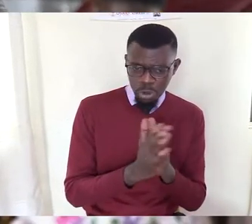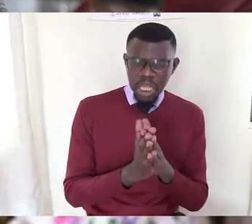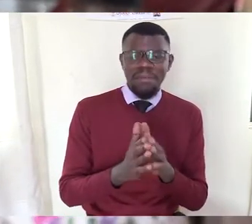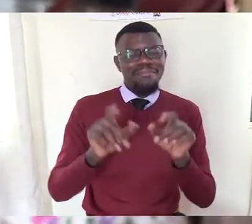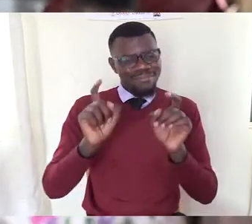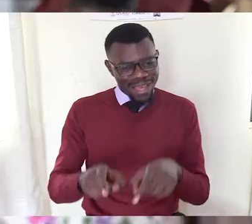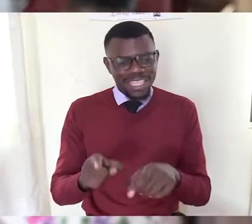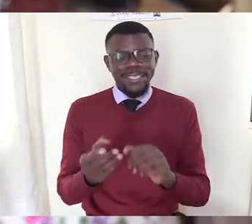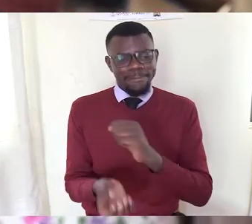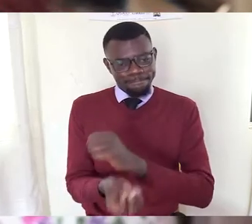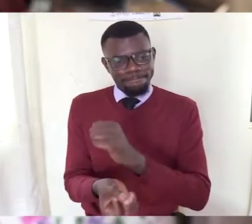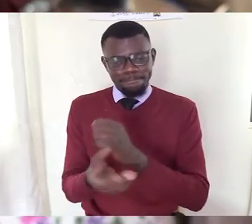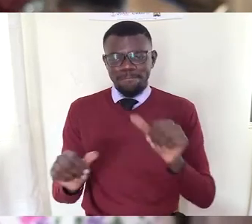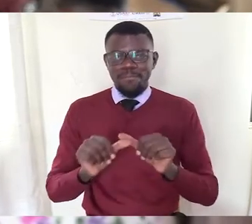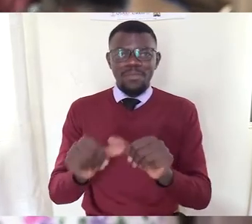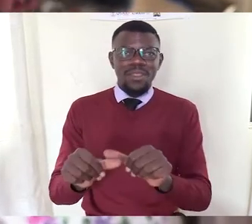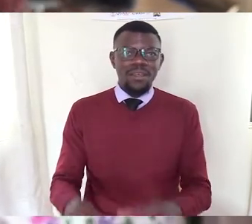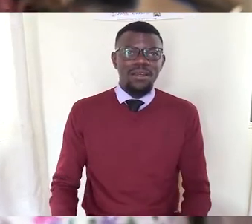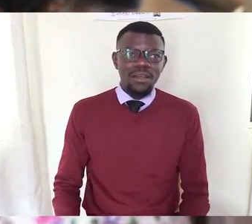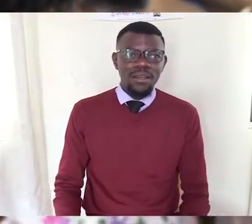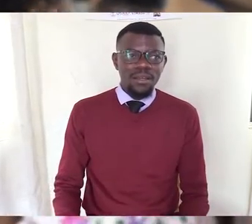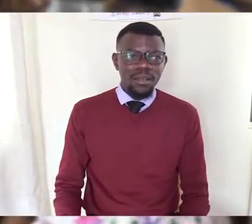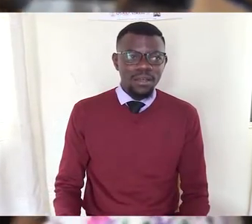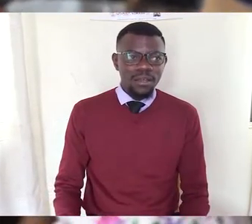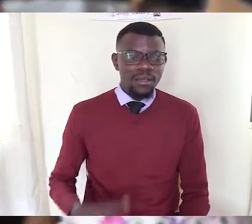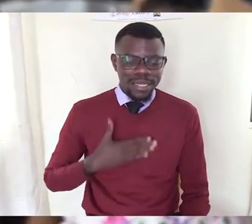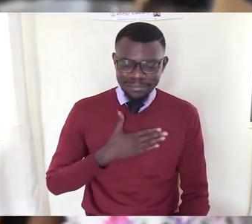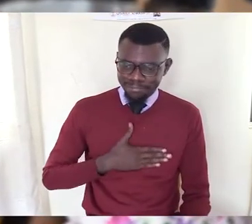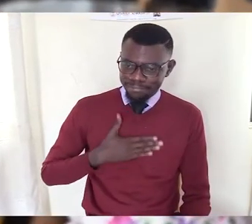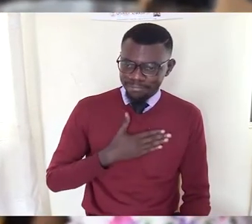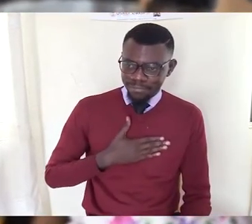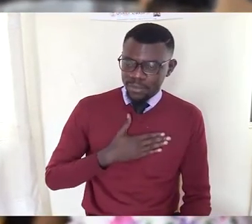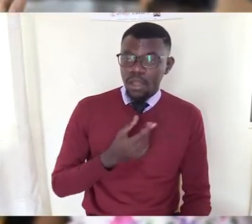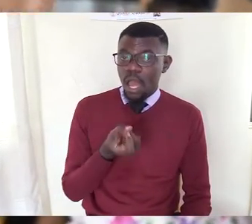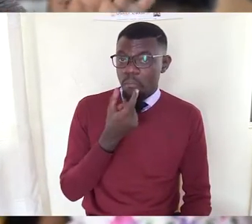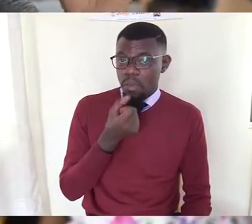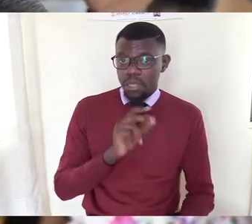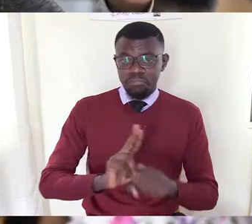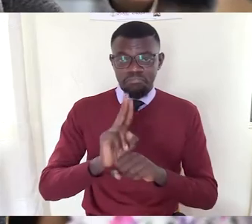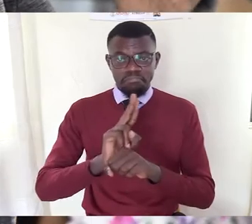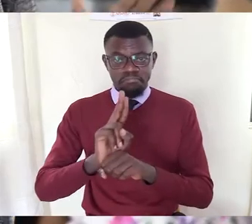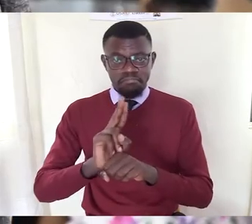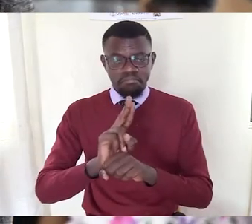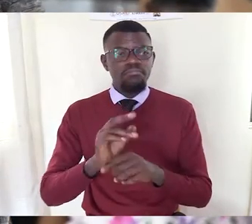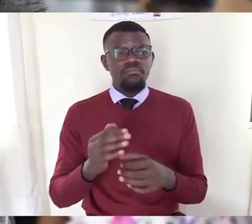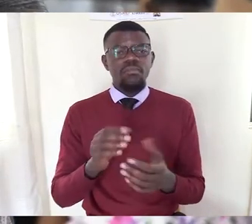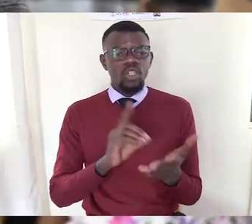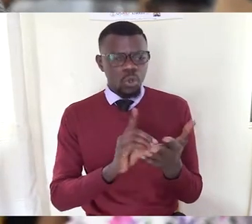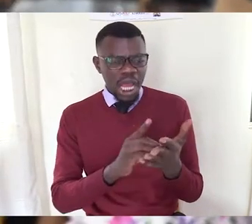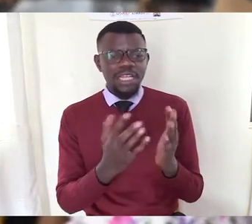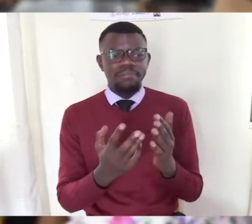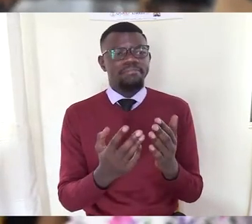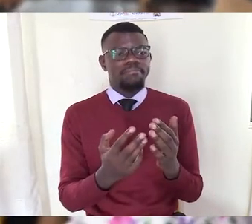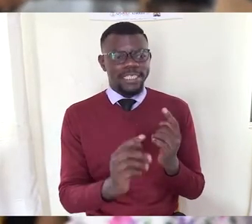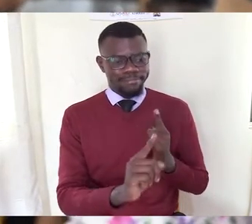I beg of you, please seek medical attention. Please see any doctor. If you need